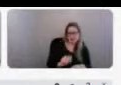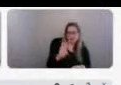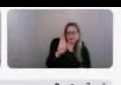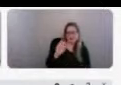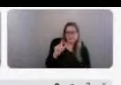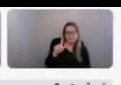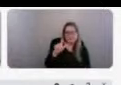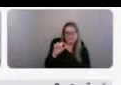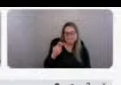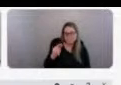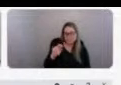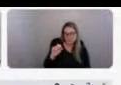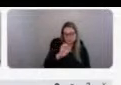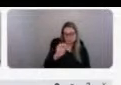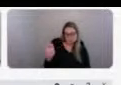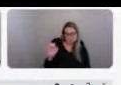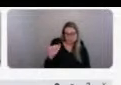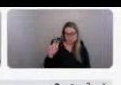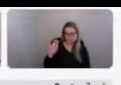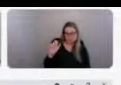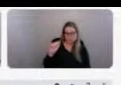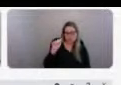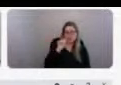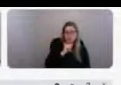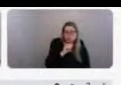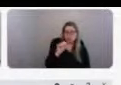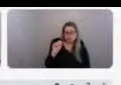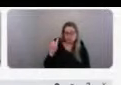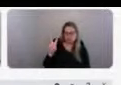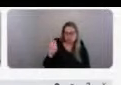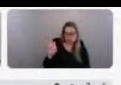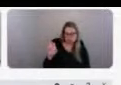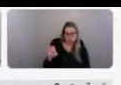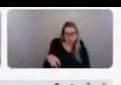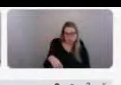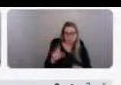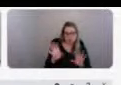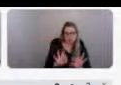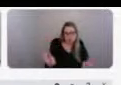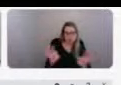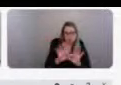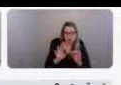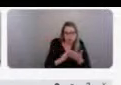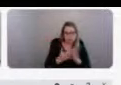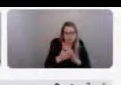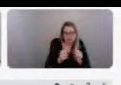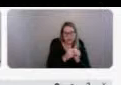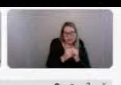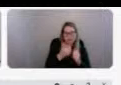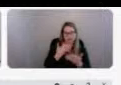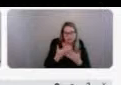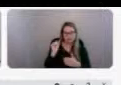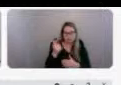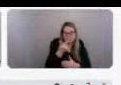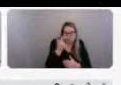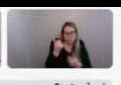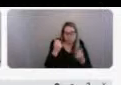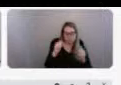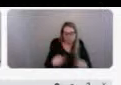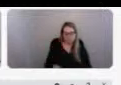arizona avenue to maintain proper adherence to keep our heritage district and key gilbert communities together thank you for all your efforts